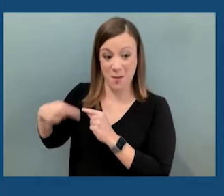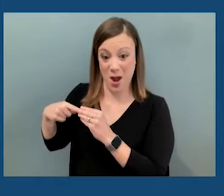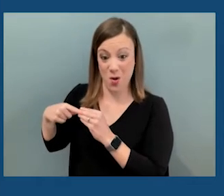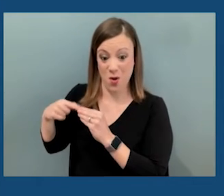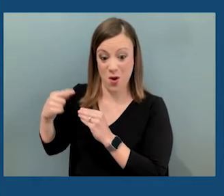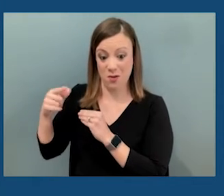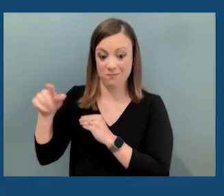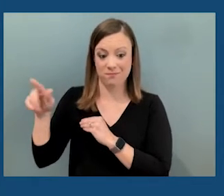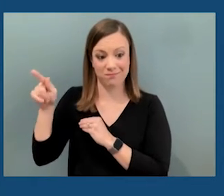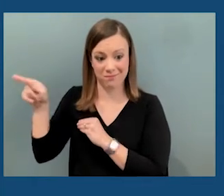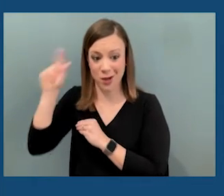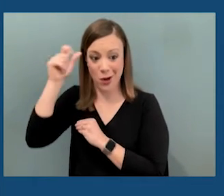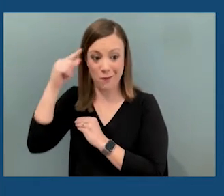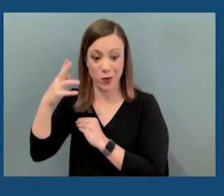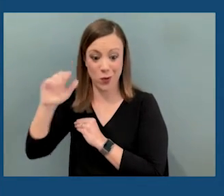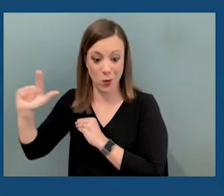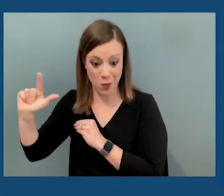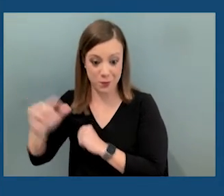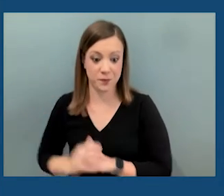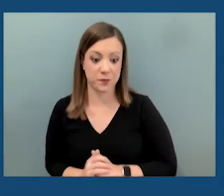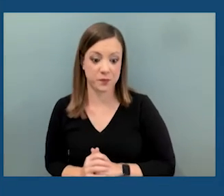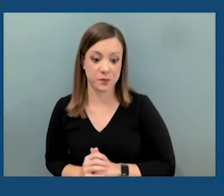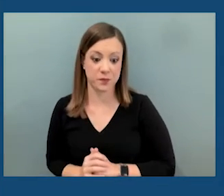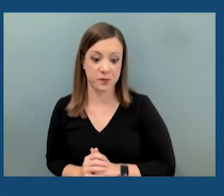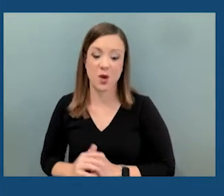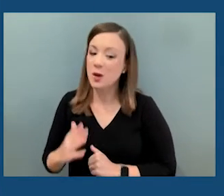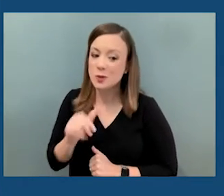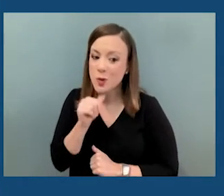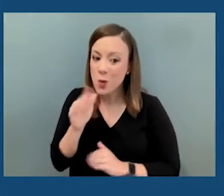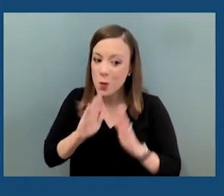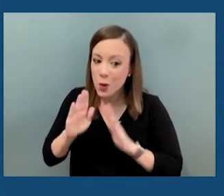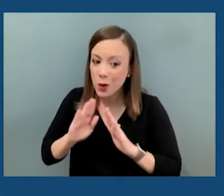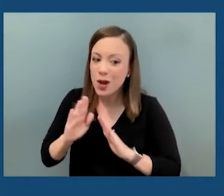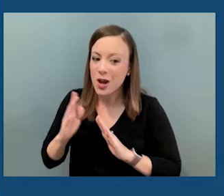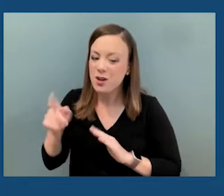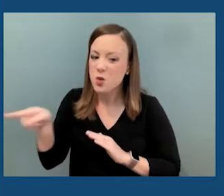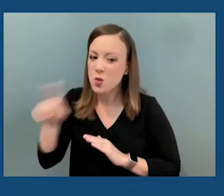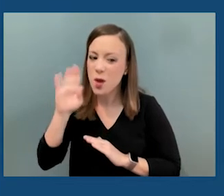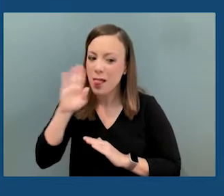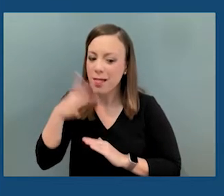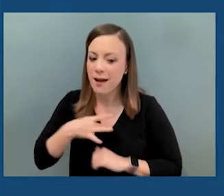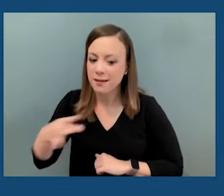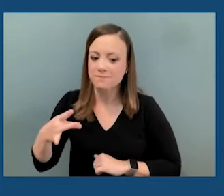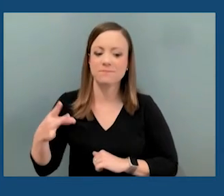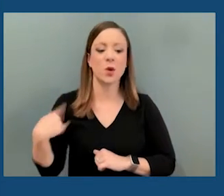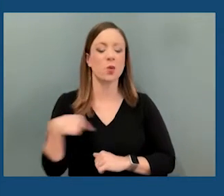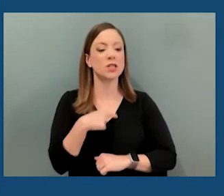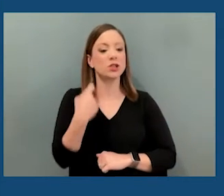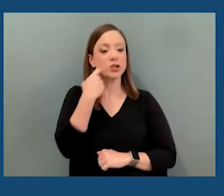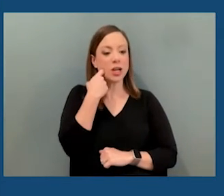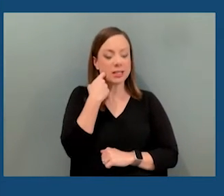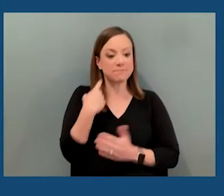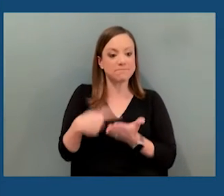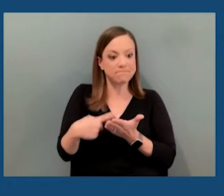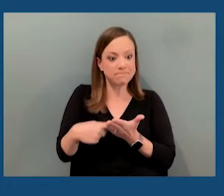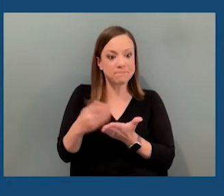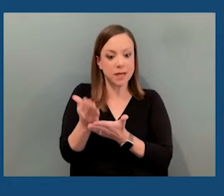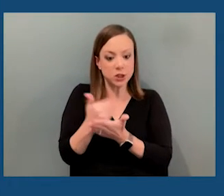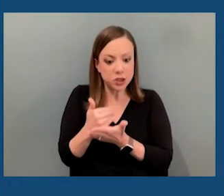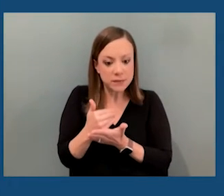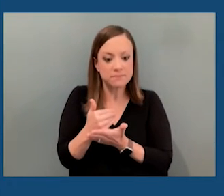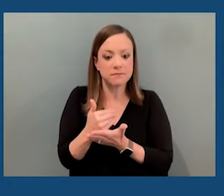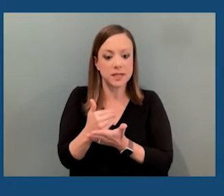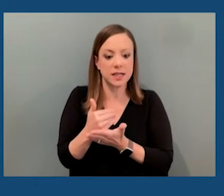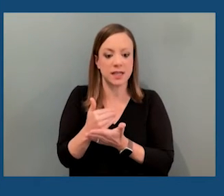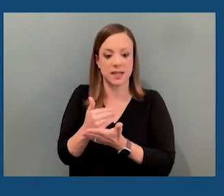A few weeks ago, when we had the mayor at our last ABNY breakfast, we were talking about the budget. It had just been completed. And he leaned in and